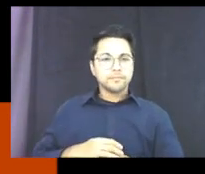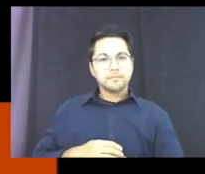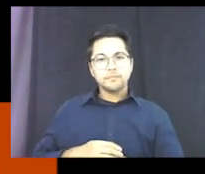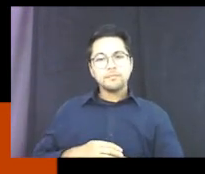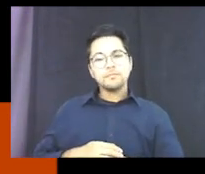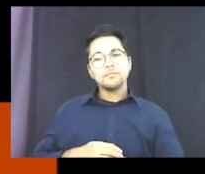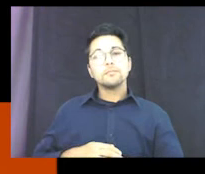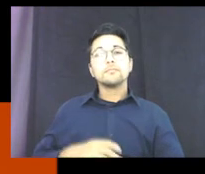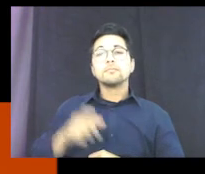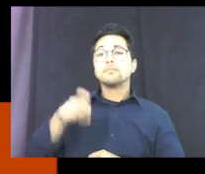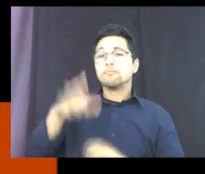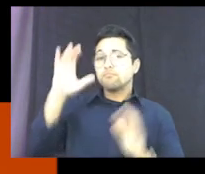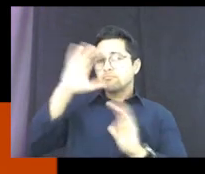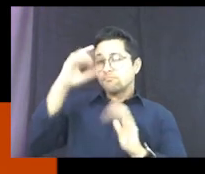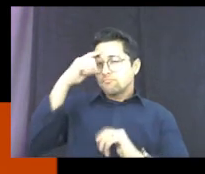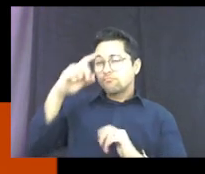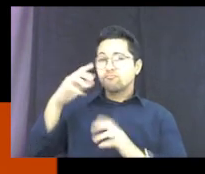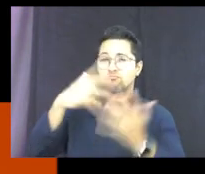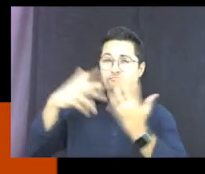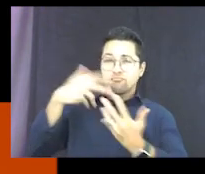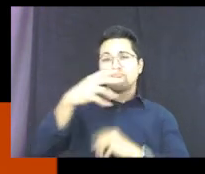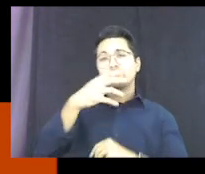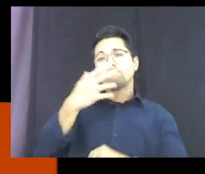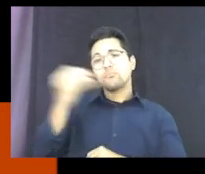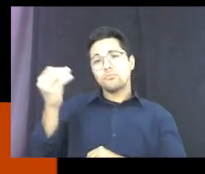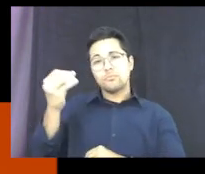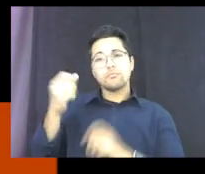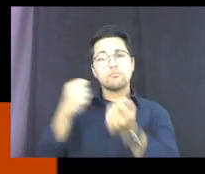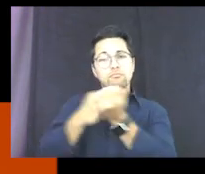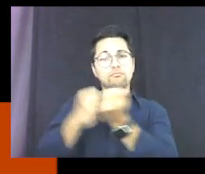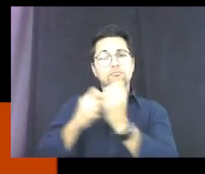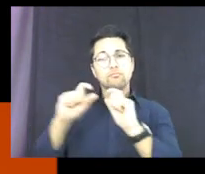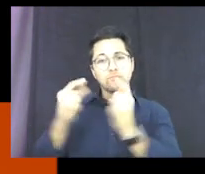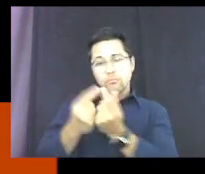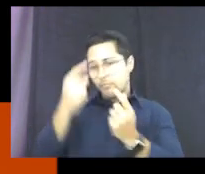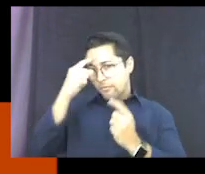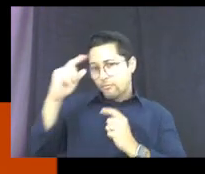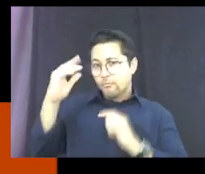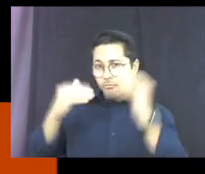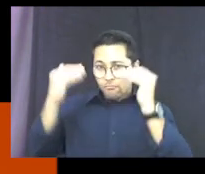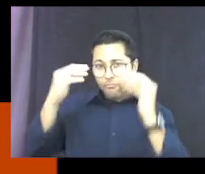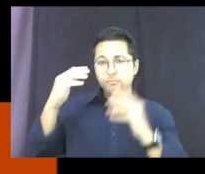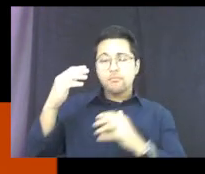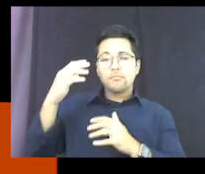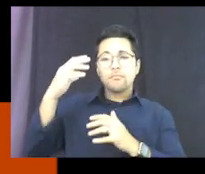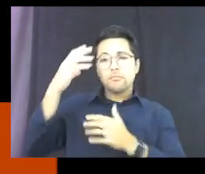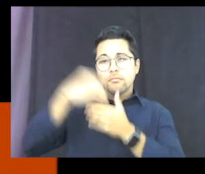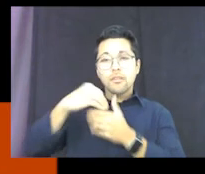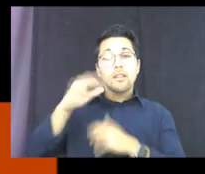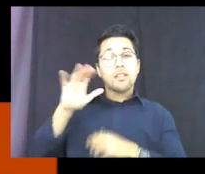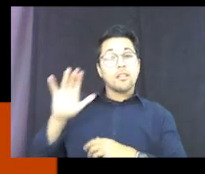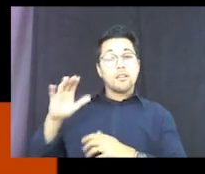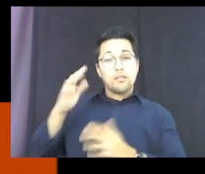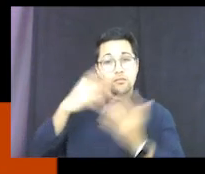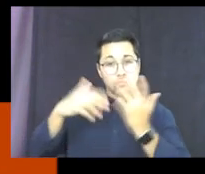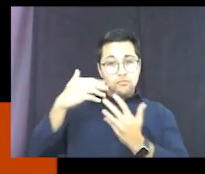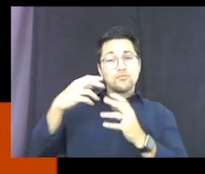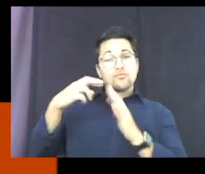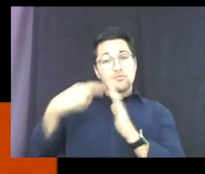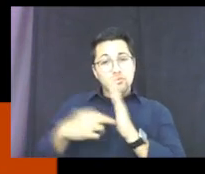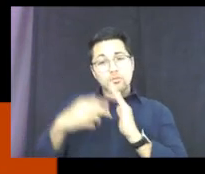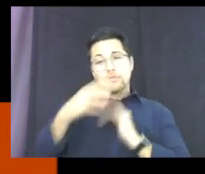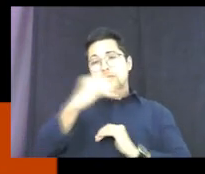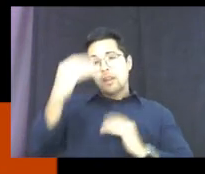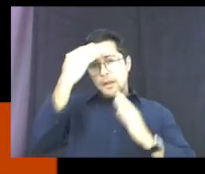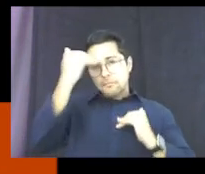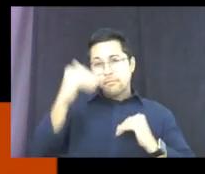Look for a social and/or support group for autistic adults where the social rules and expectations valued